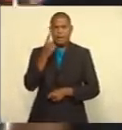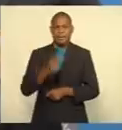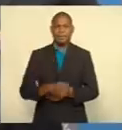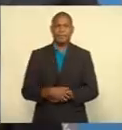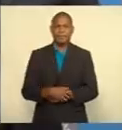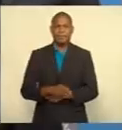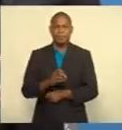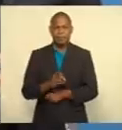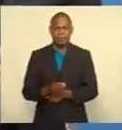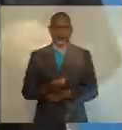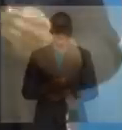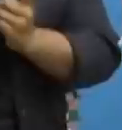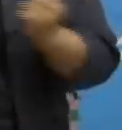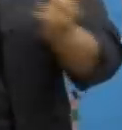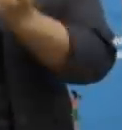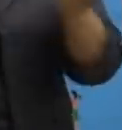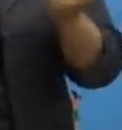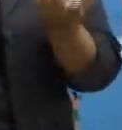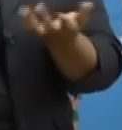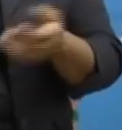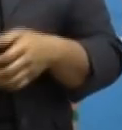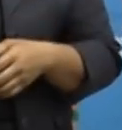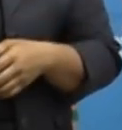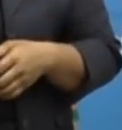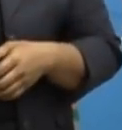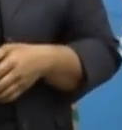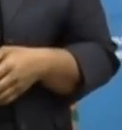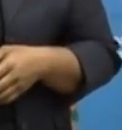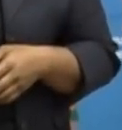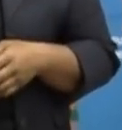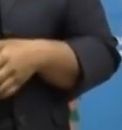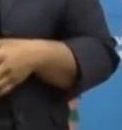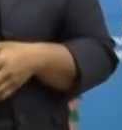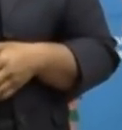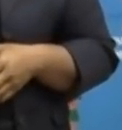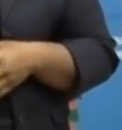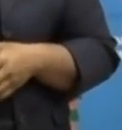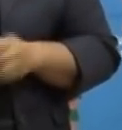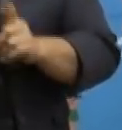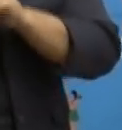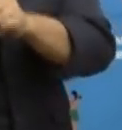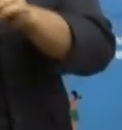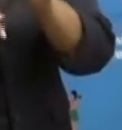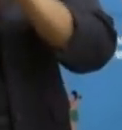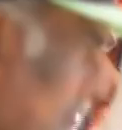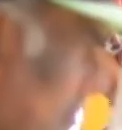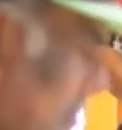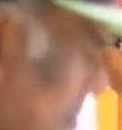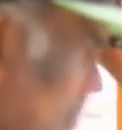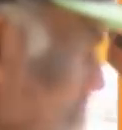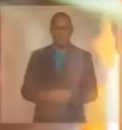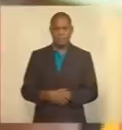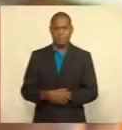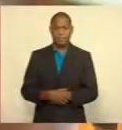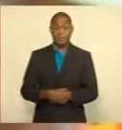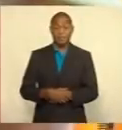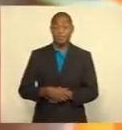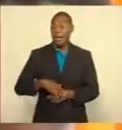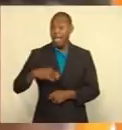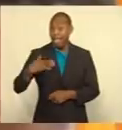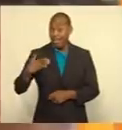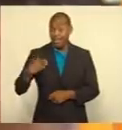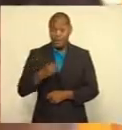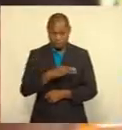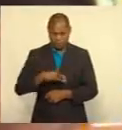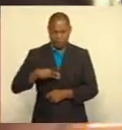these practices that have protected us until we can get herd immunity through the vaccines. The Health Ministry is urging the